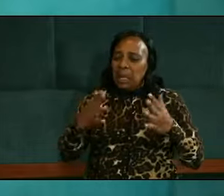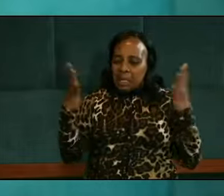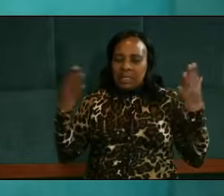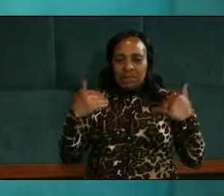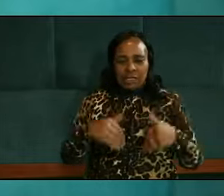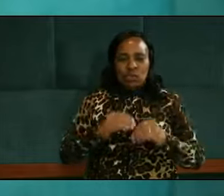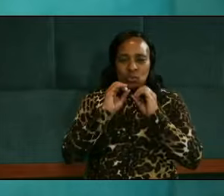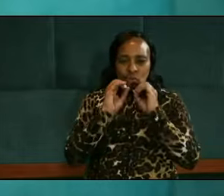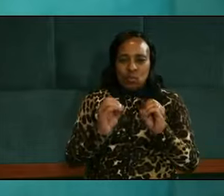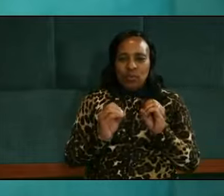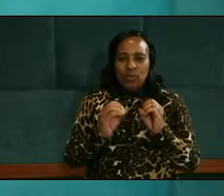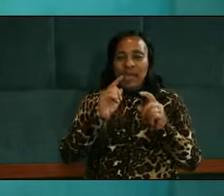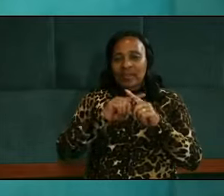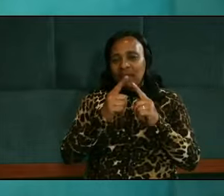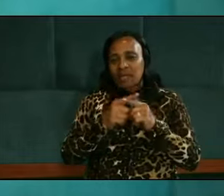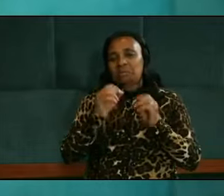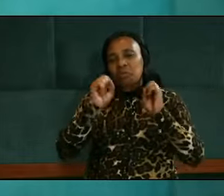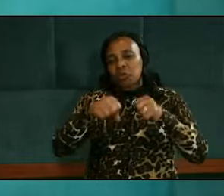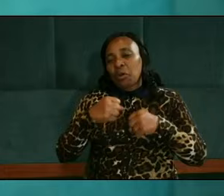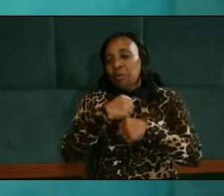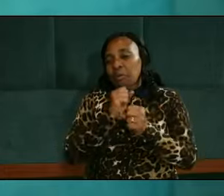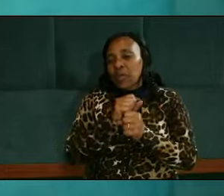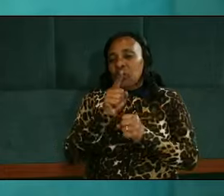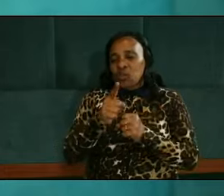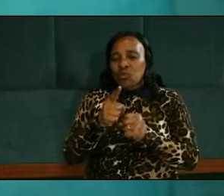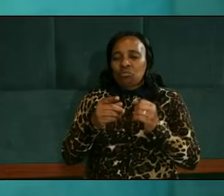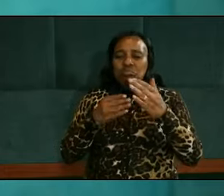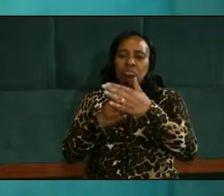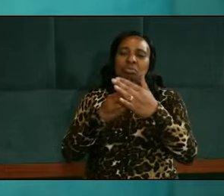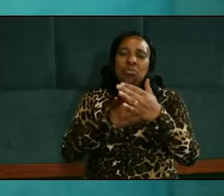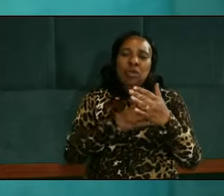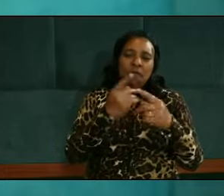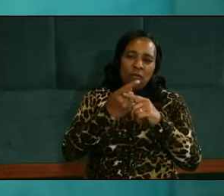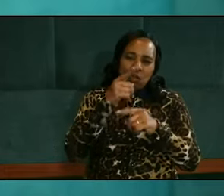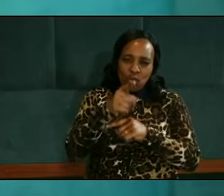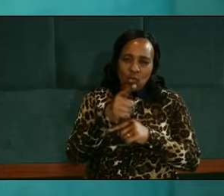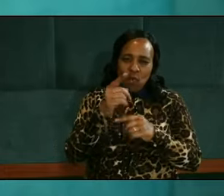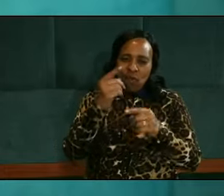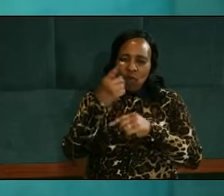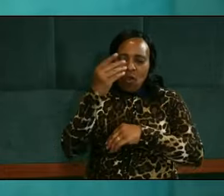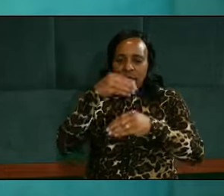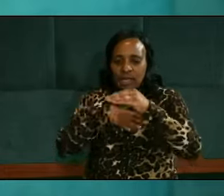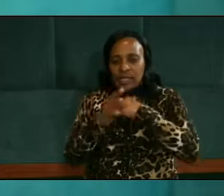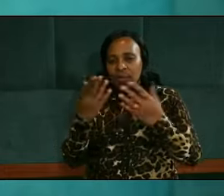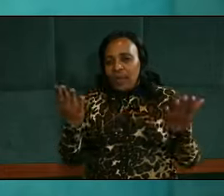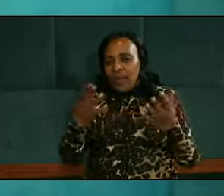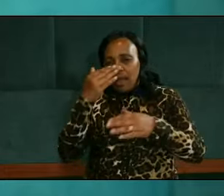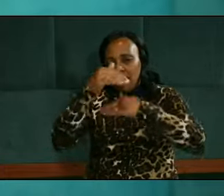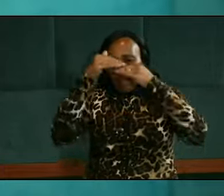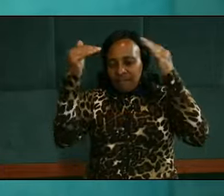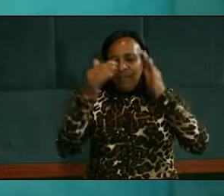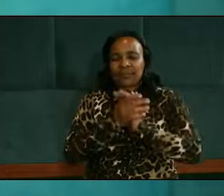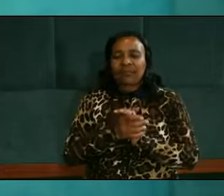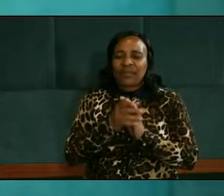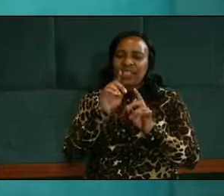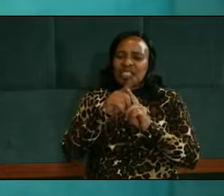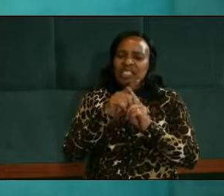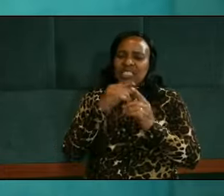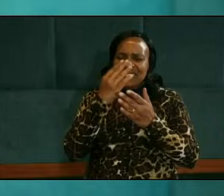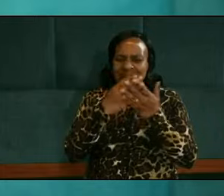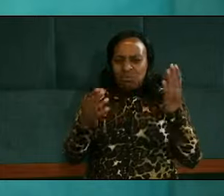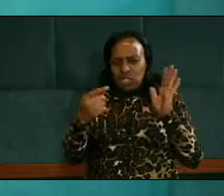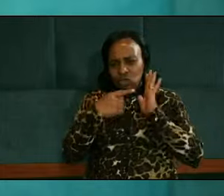leader, or they can become an obstacle for you from getting into heaven. So it's a